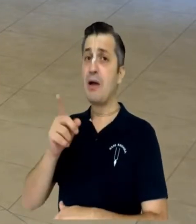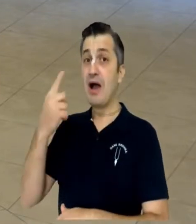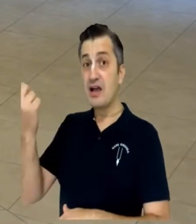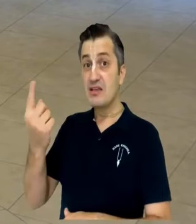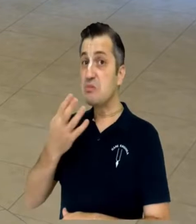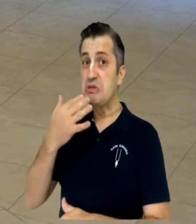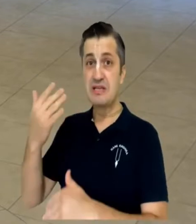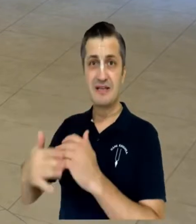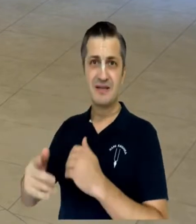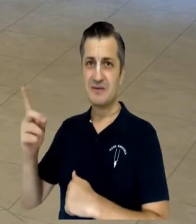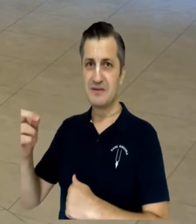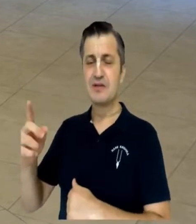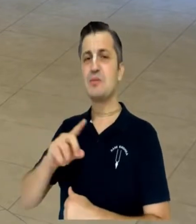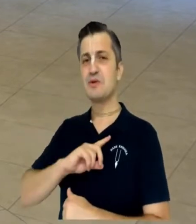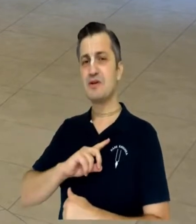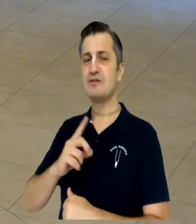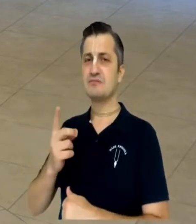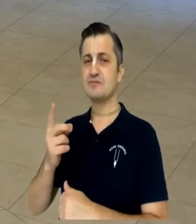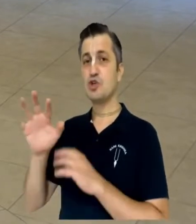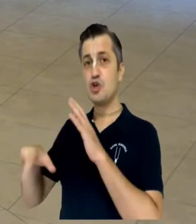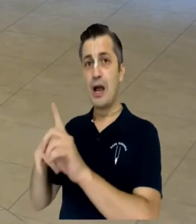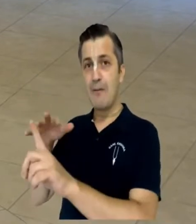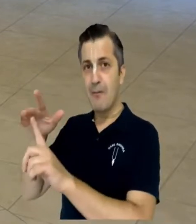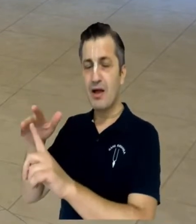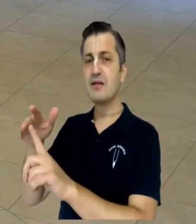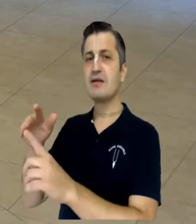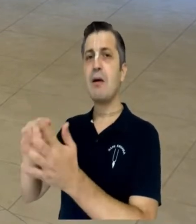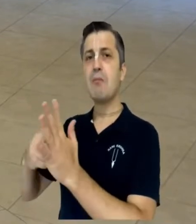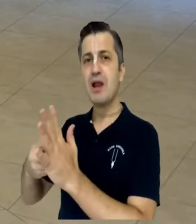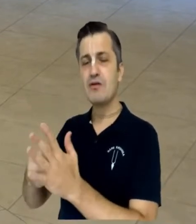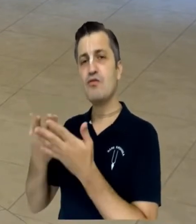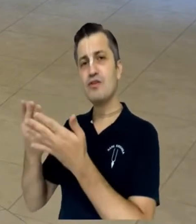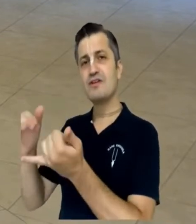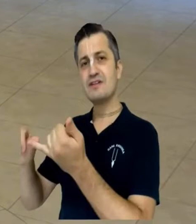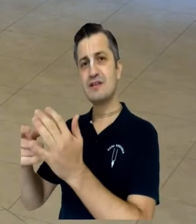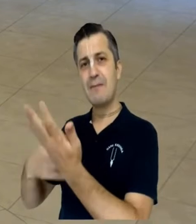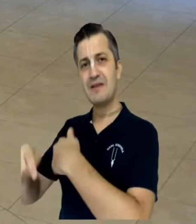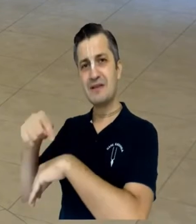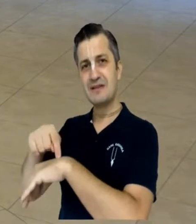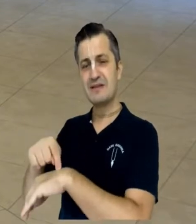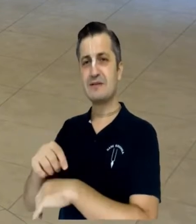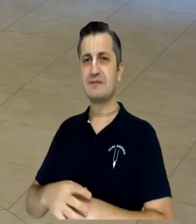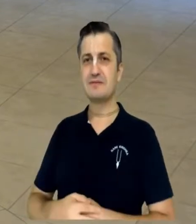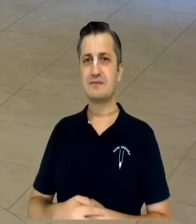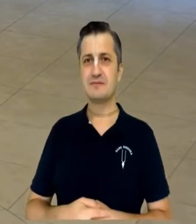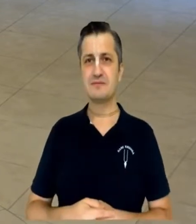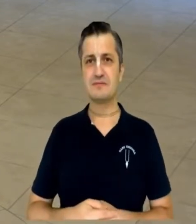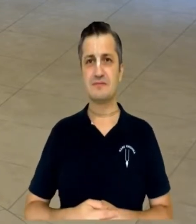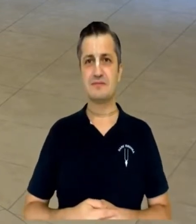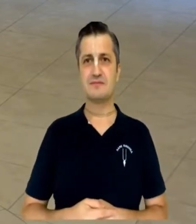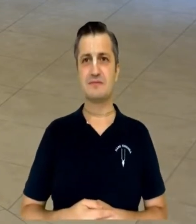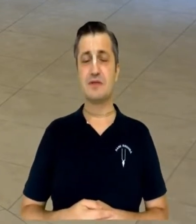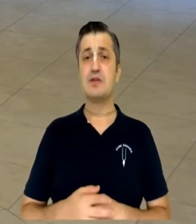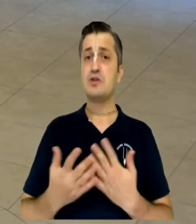actually cover our true identity. So this actually twists our true identity into a false identity. So in the material